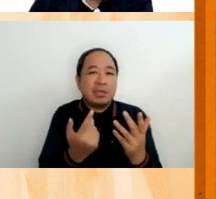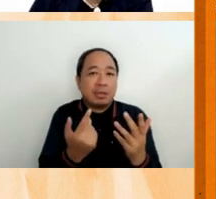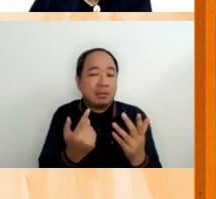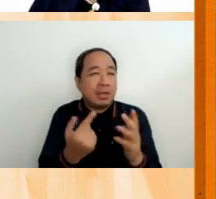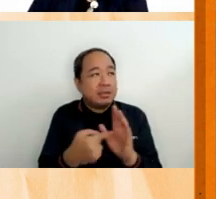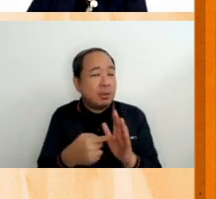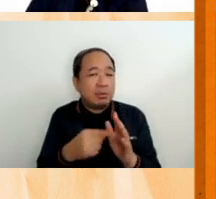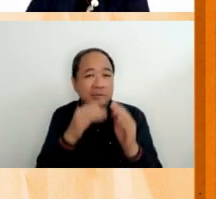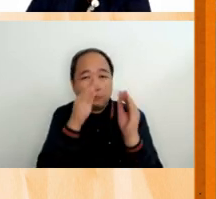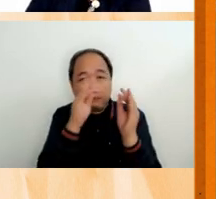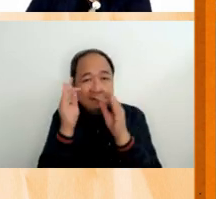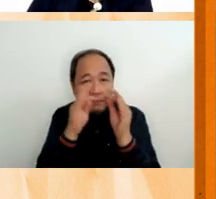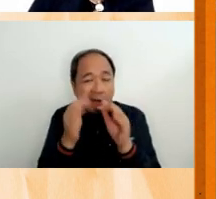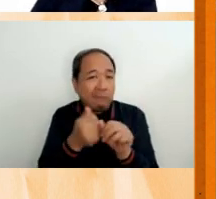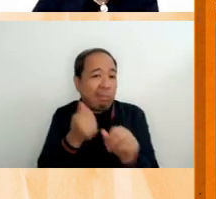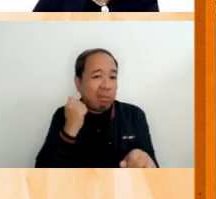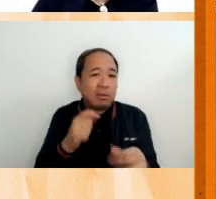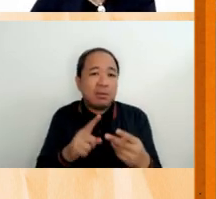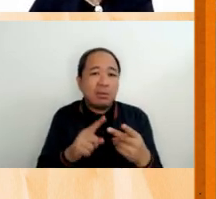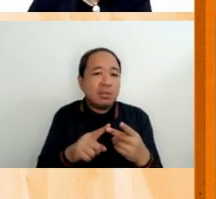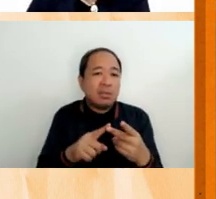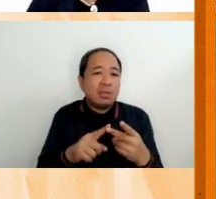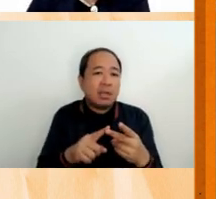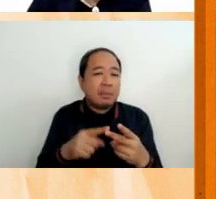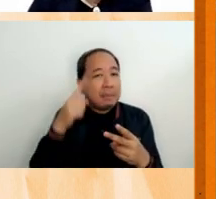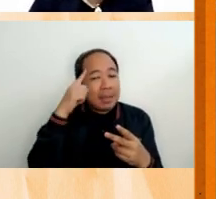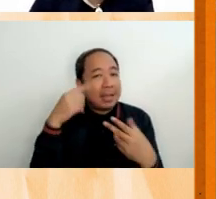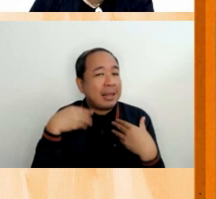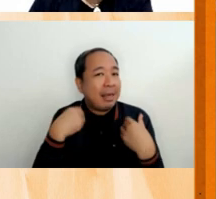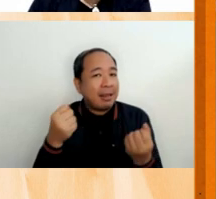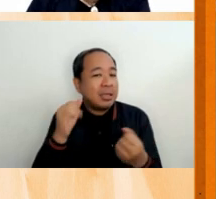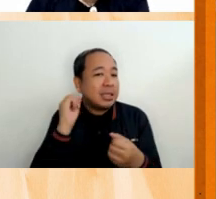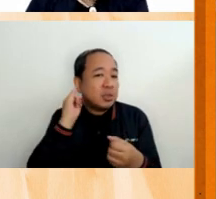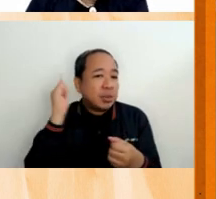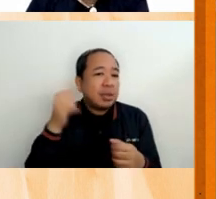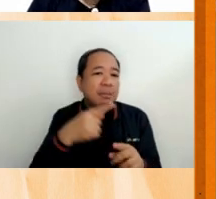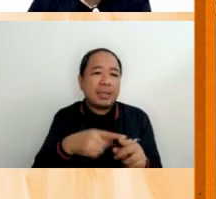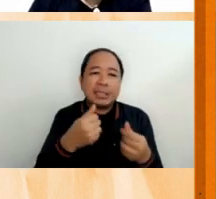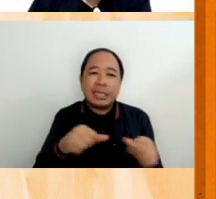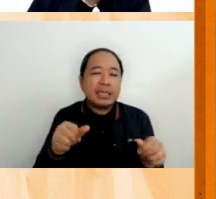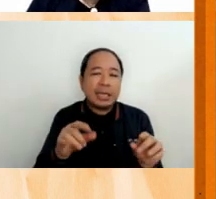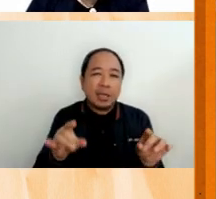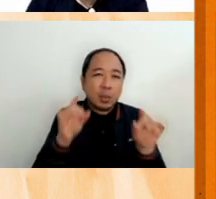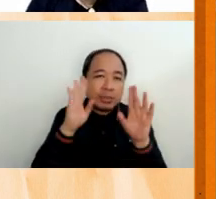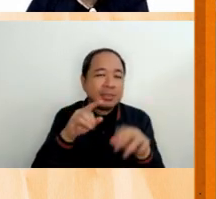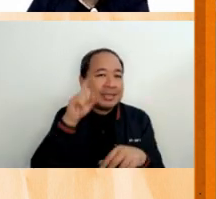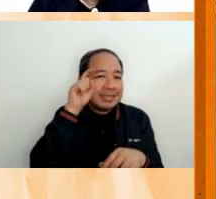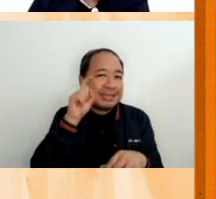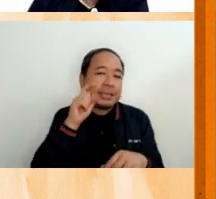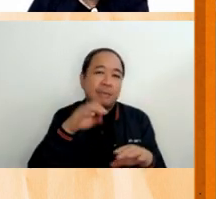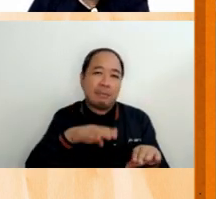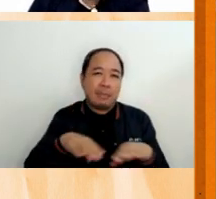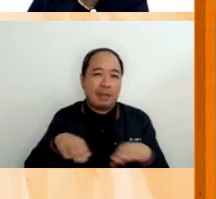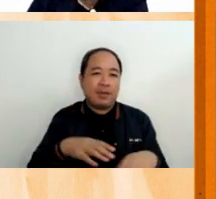Outside the clinical setting, as we work with our children, no, and adolescents, we understand that there are unique ways